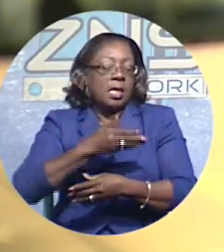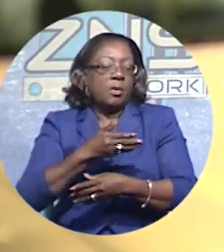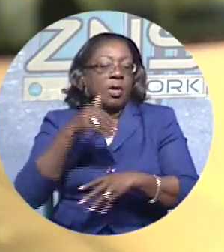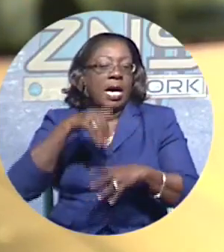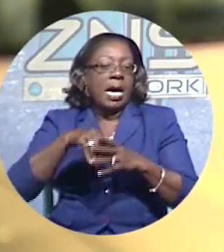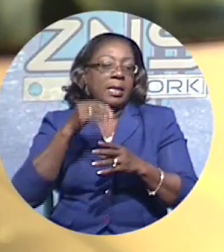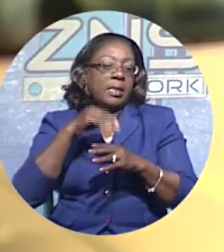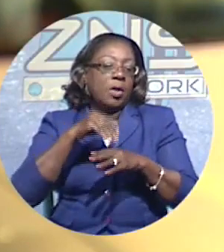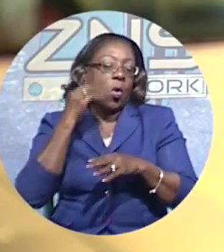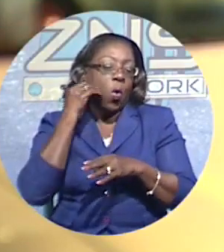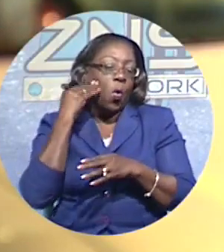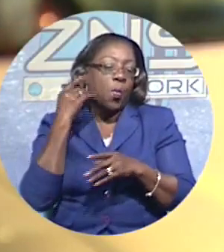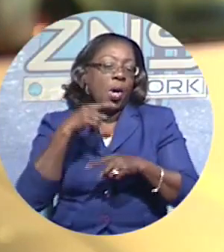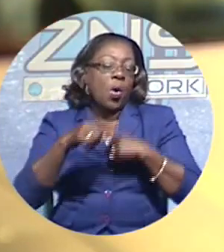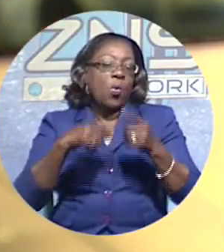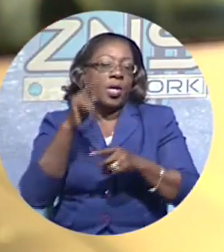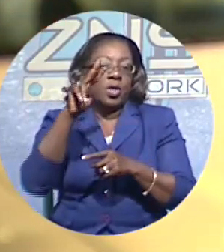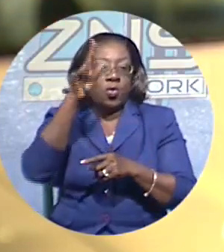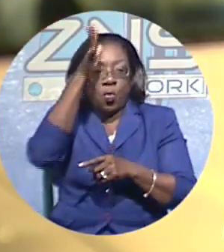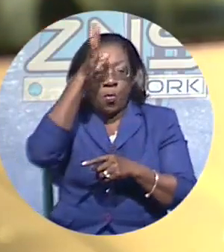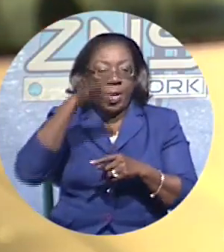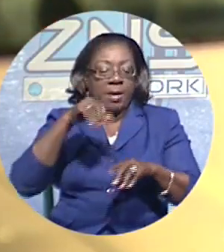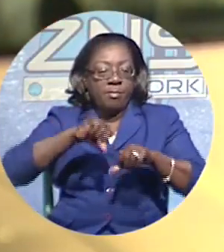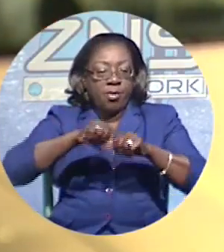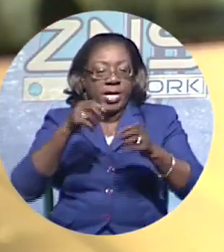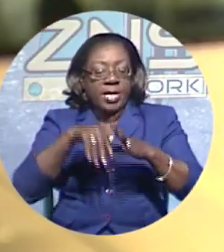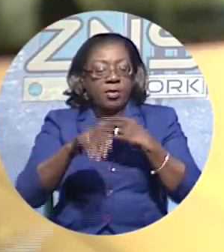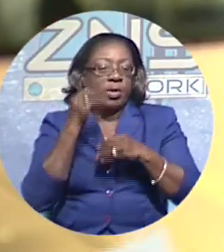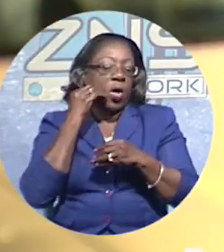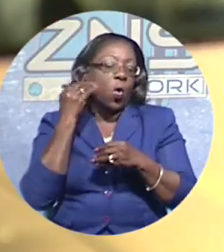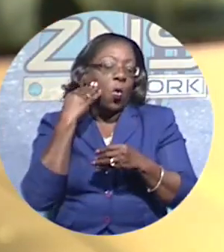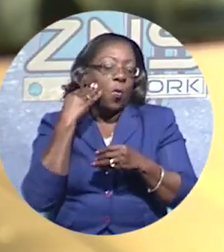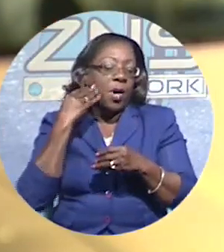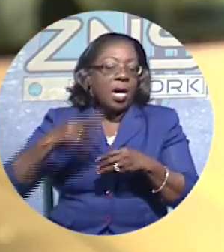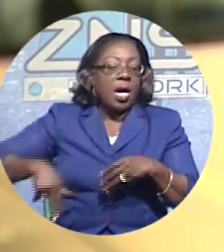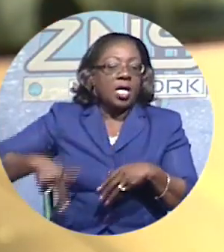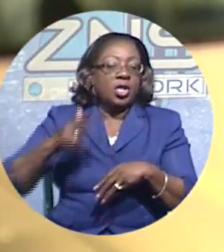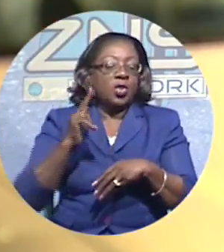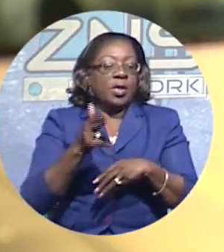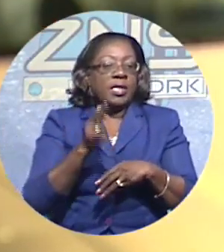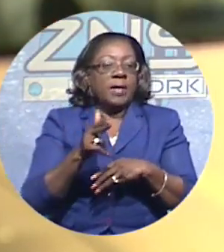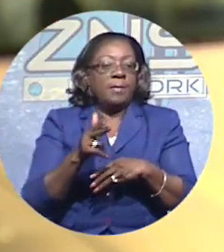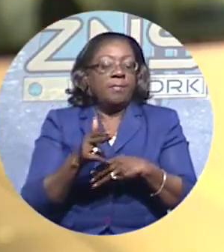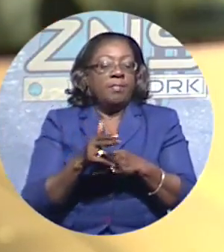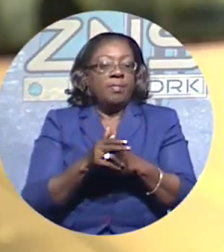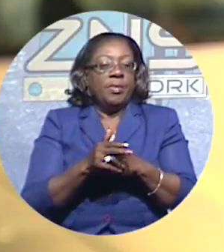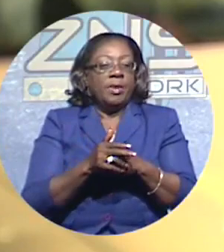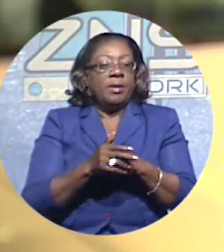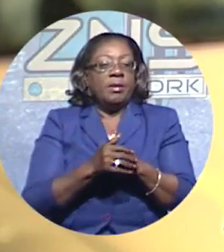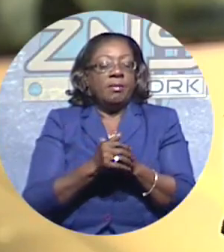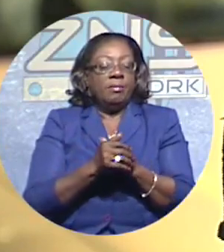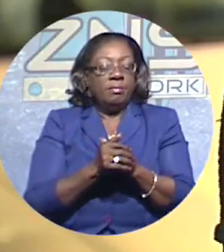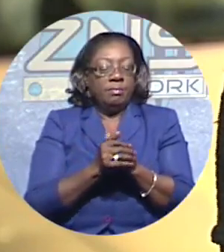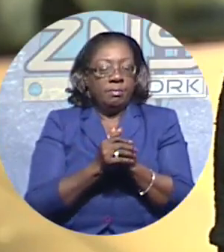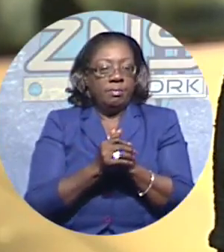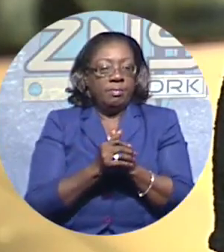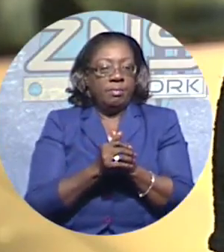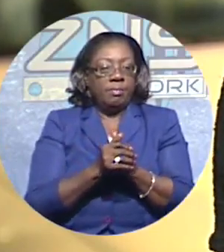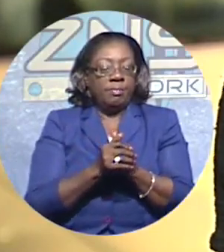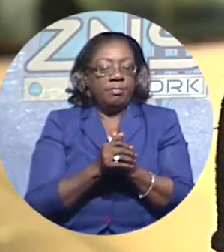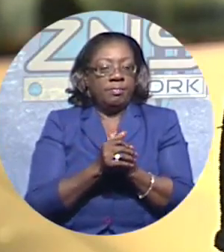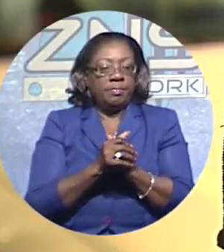burst in an apparent robbery plot. The pair was shot before the gunmen fled. The search continues tonight for those